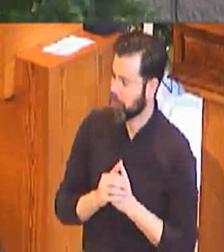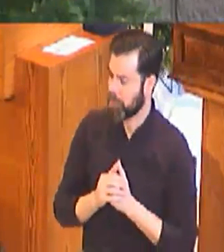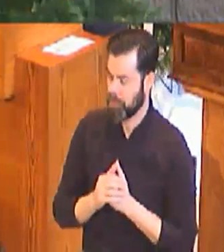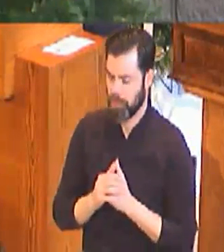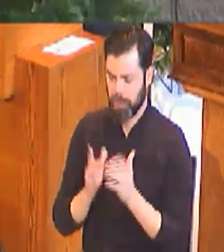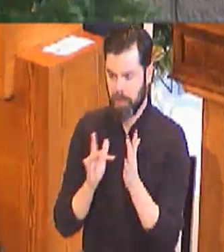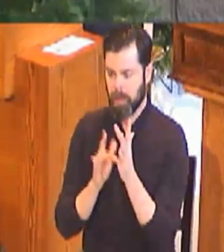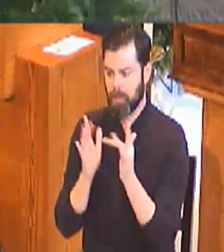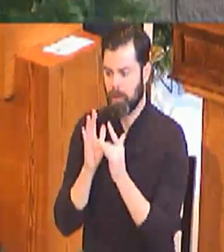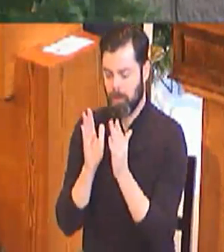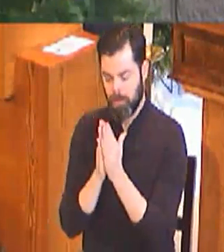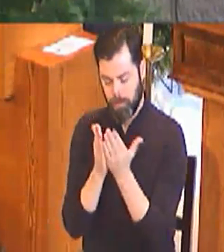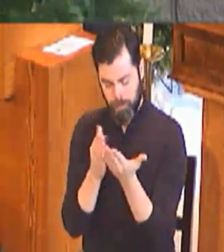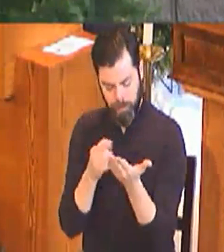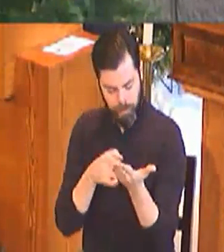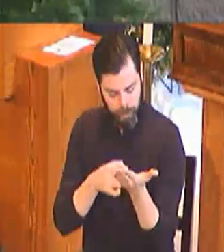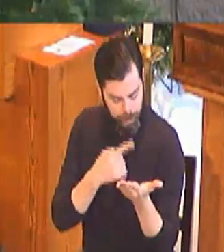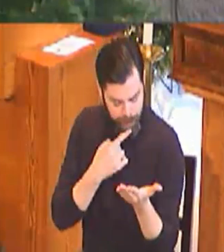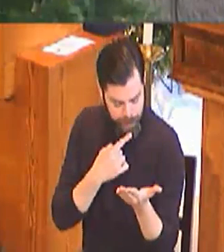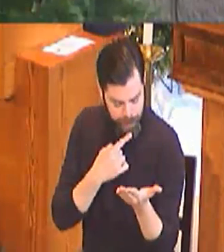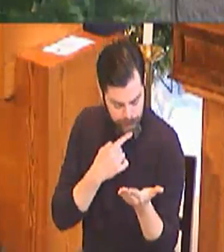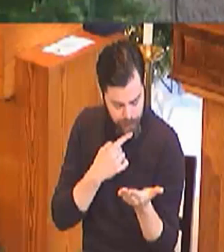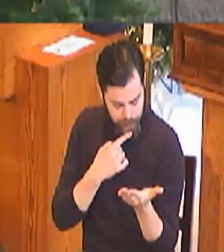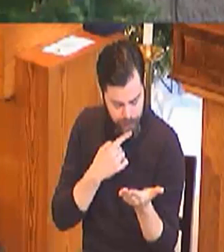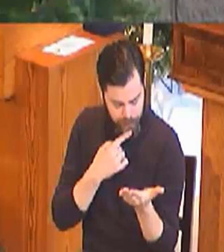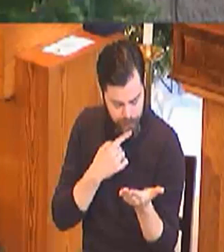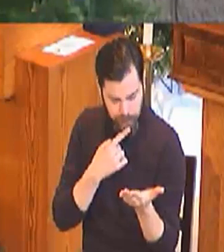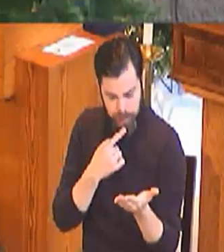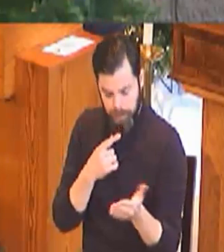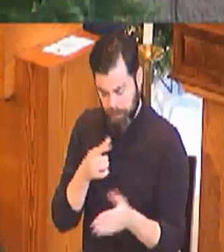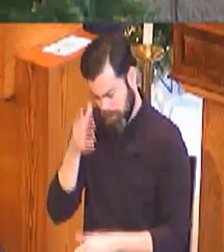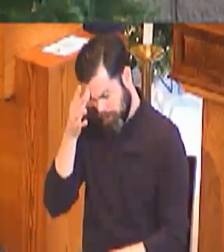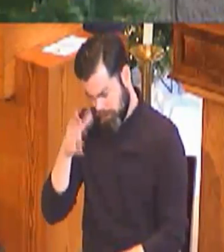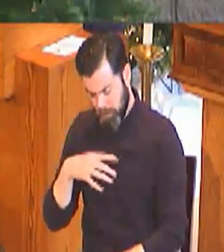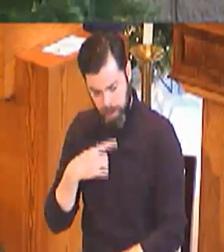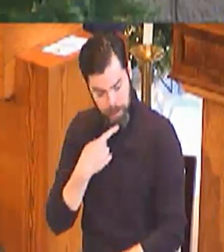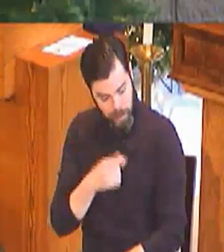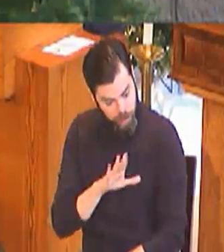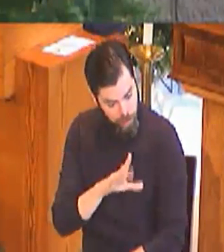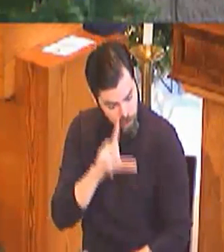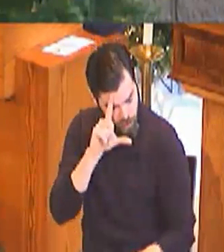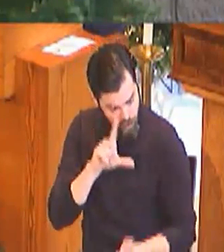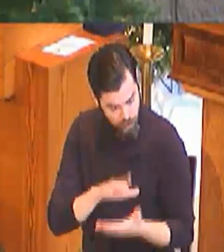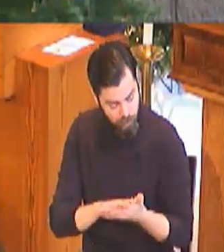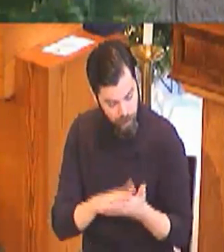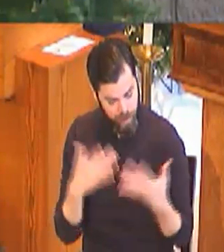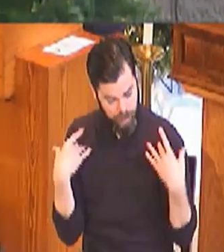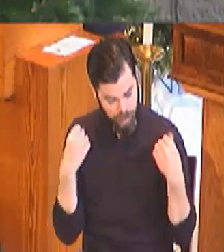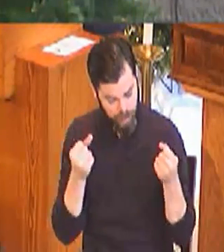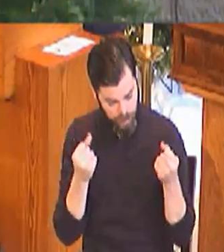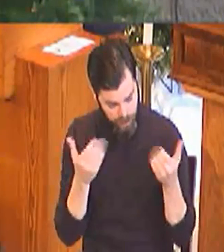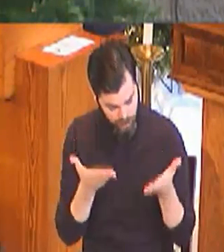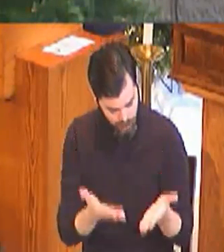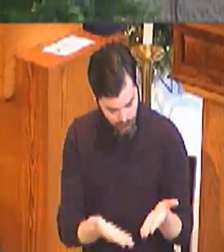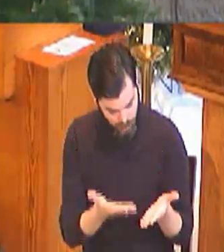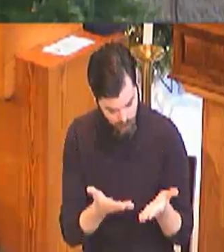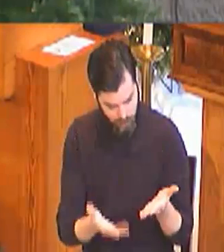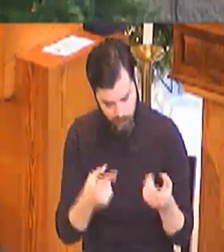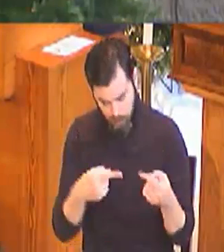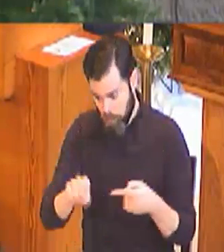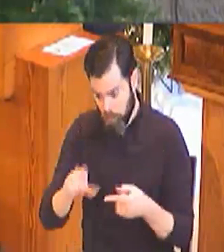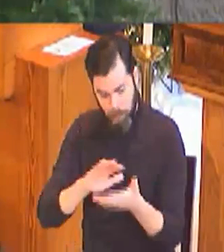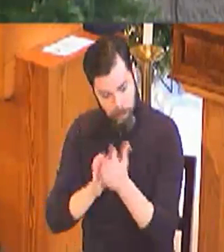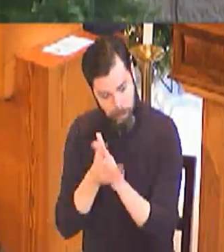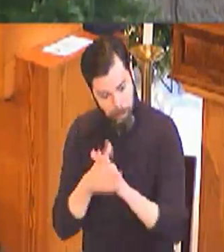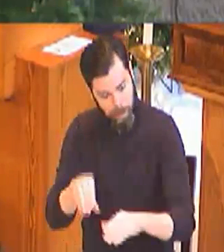Luke 8:48, he said to her, "Daughter, your faith has made you well. Go in peace." The